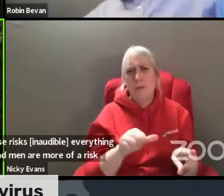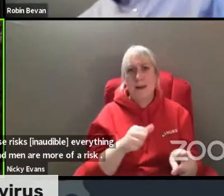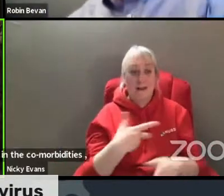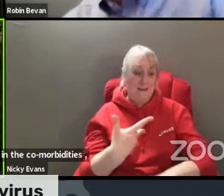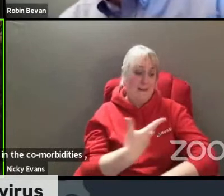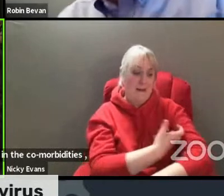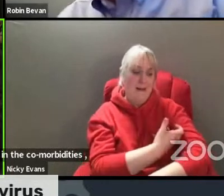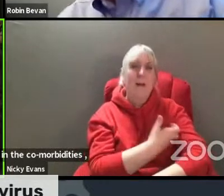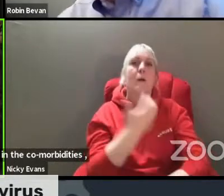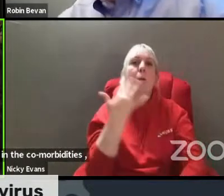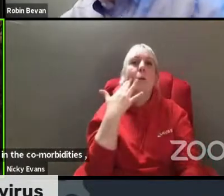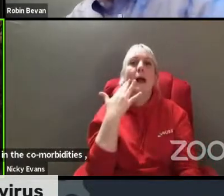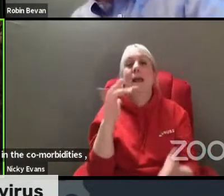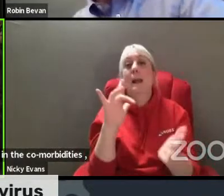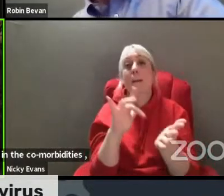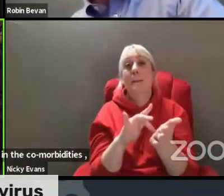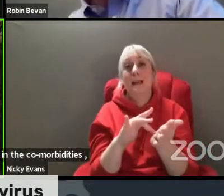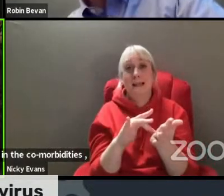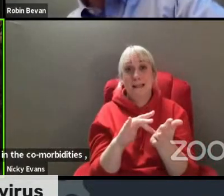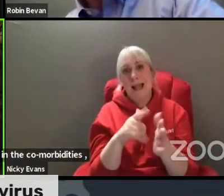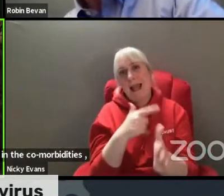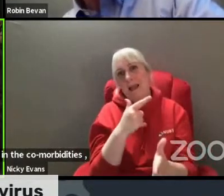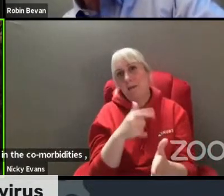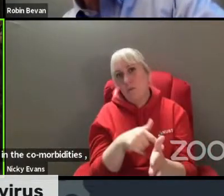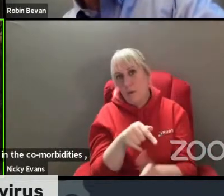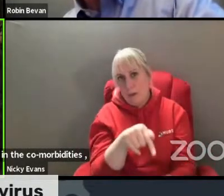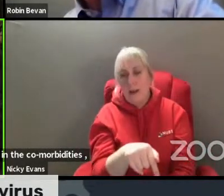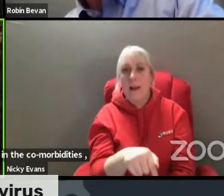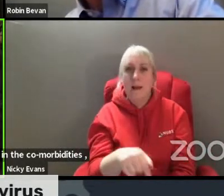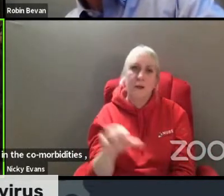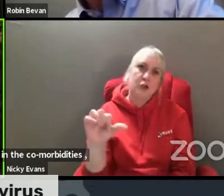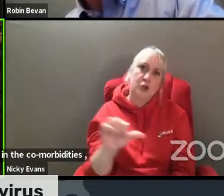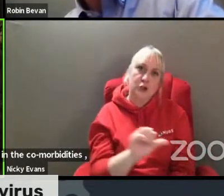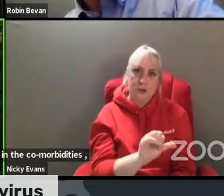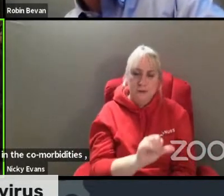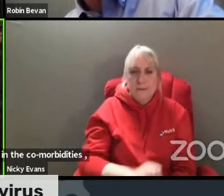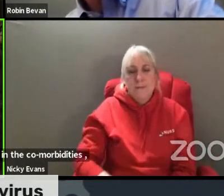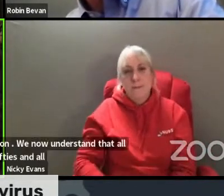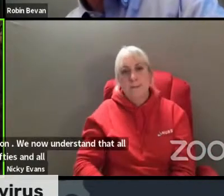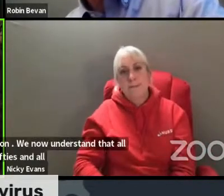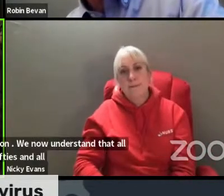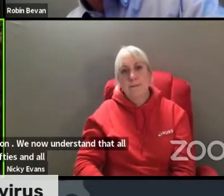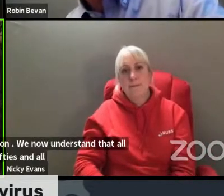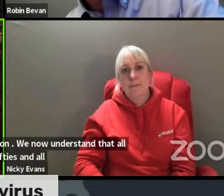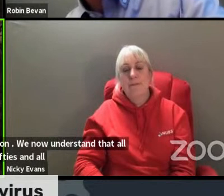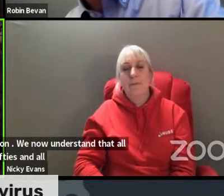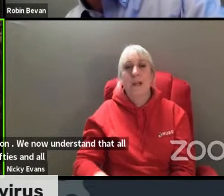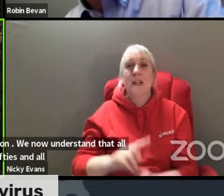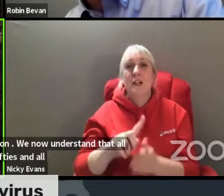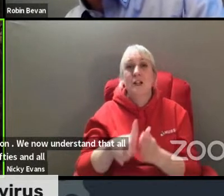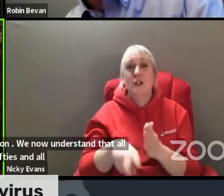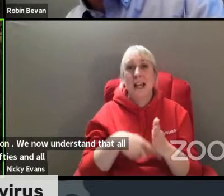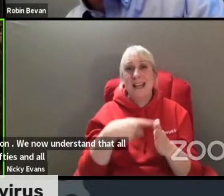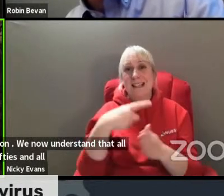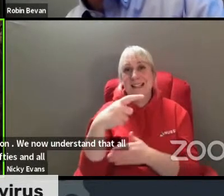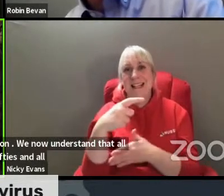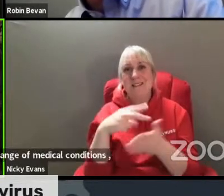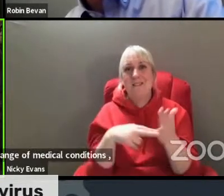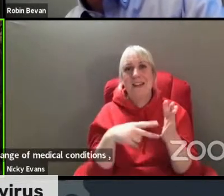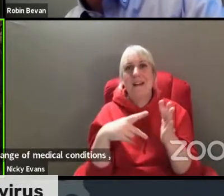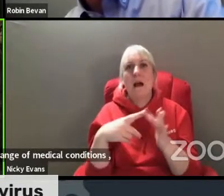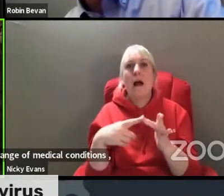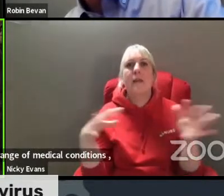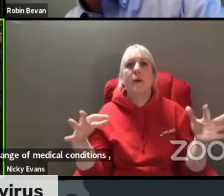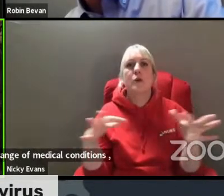mid-April. Many of them before mid-April, obviously, if that's the last date. Now, JCVI, that's the Joint Council